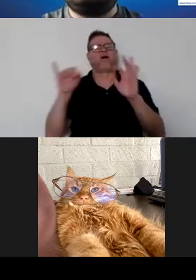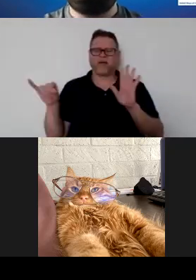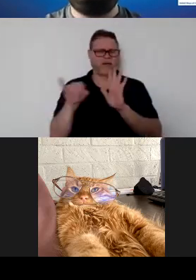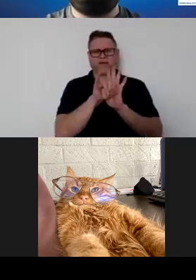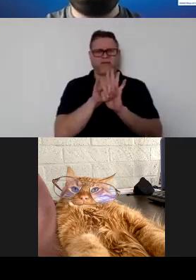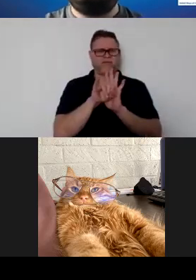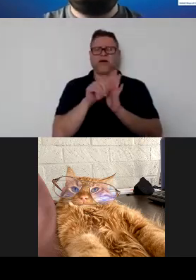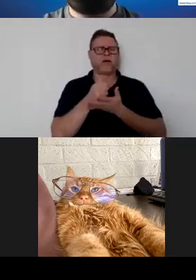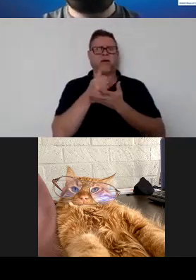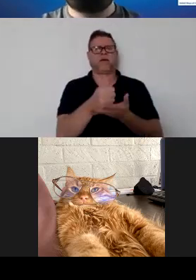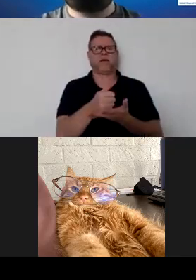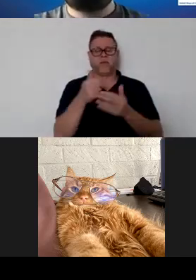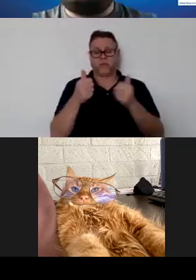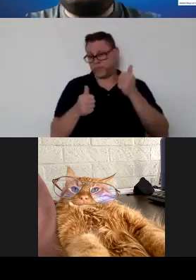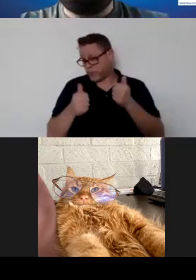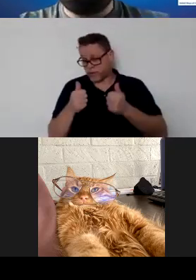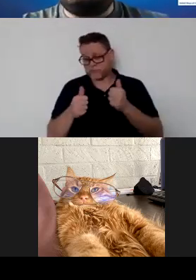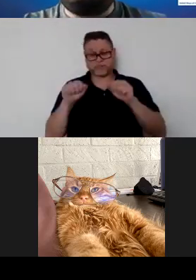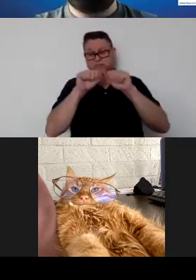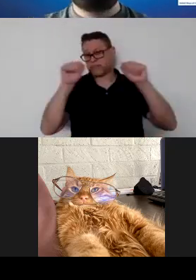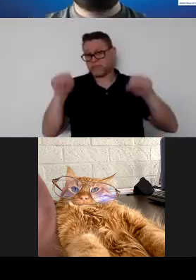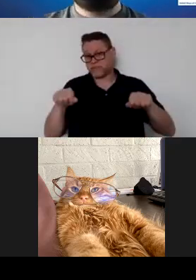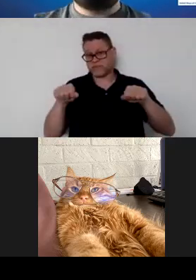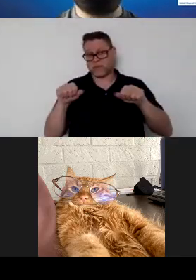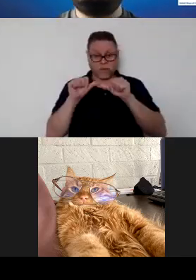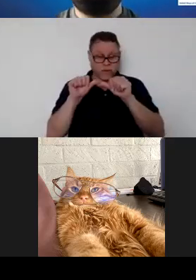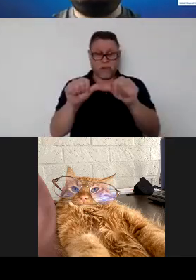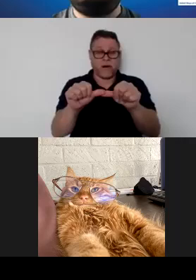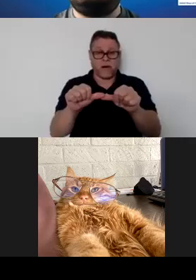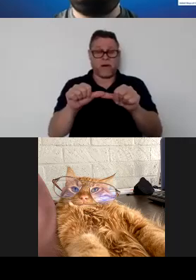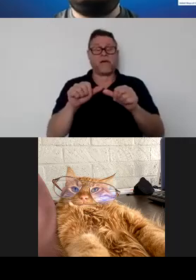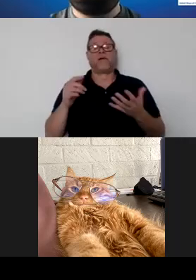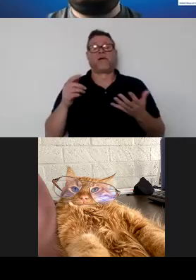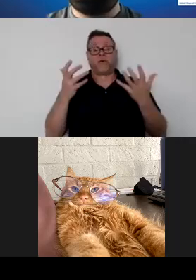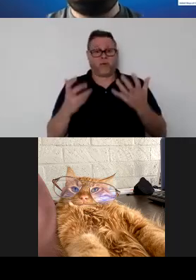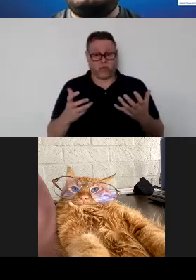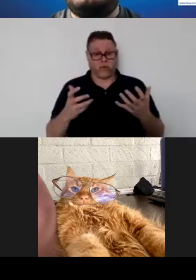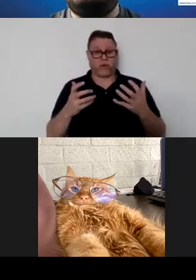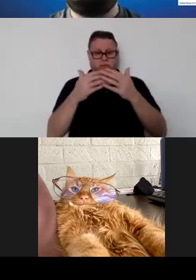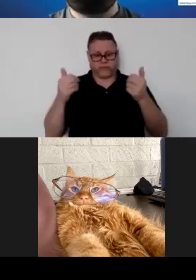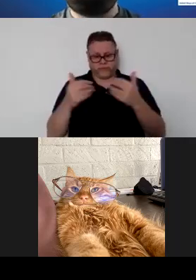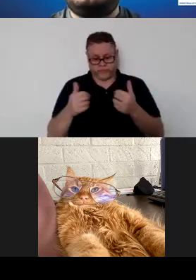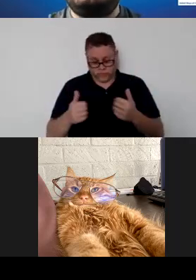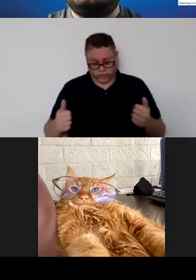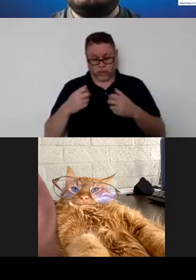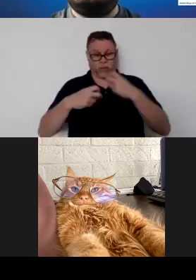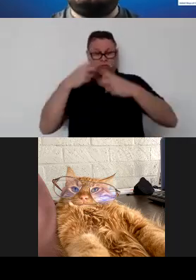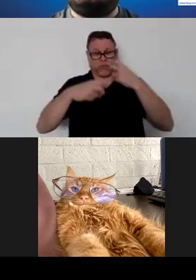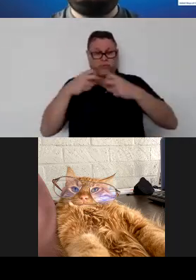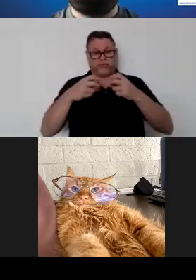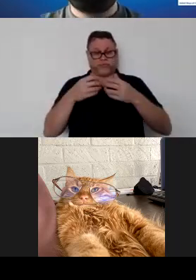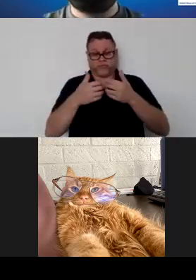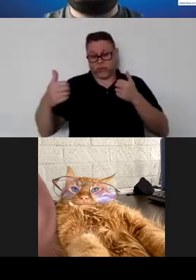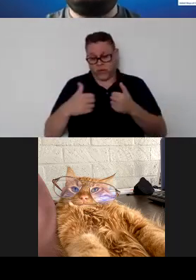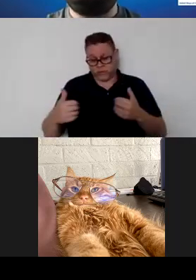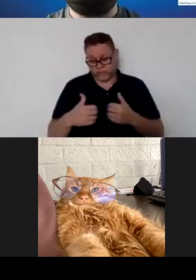issues and whether they're systematic, right? So I think ultimately we want to break down these problems, right? These silos,